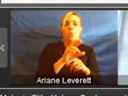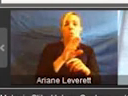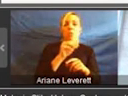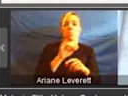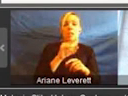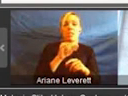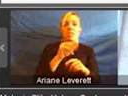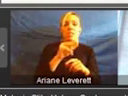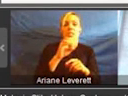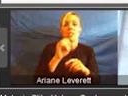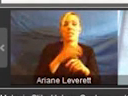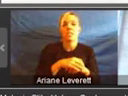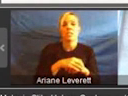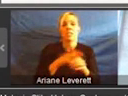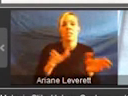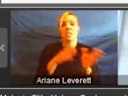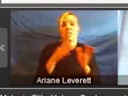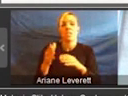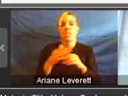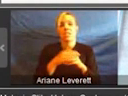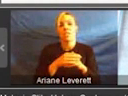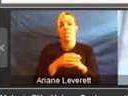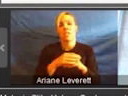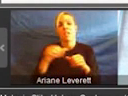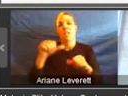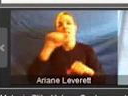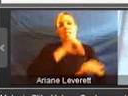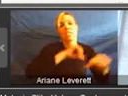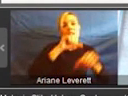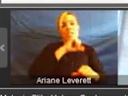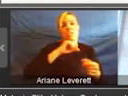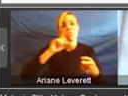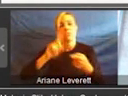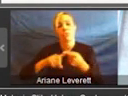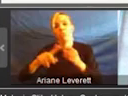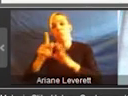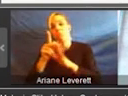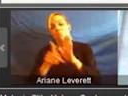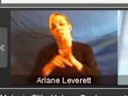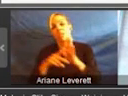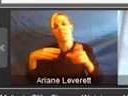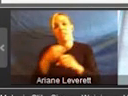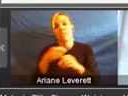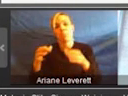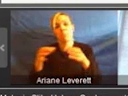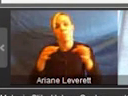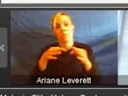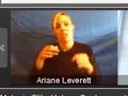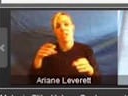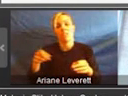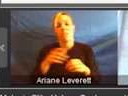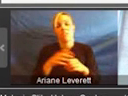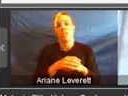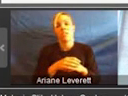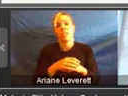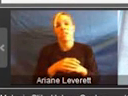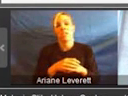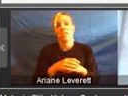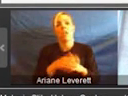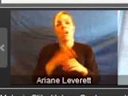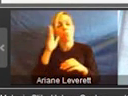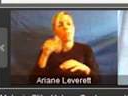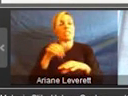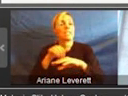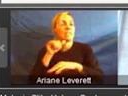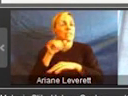to Policy brief on ICT will be published in about 2 weeks. We will send it to you as soon as it will be finished with all relevant information. So